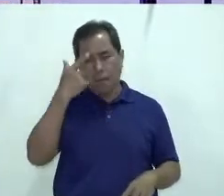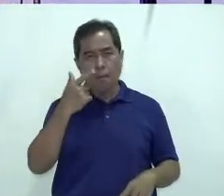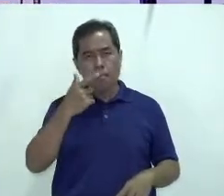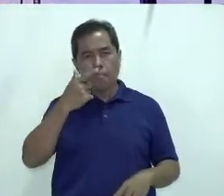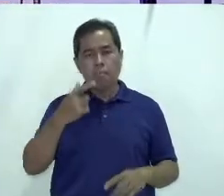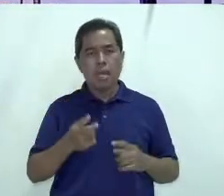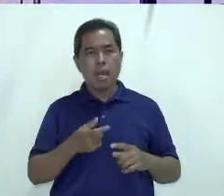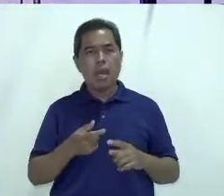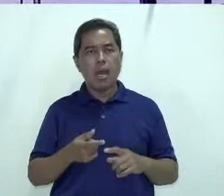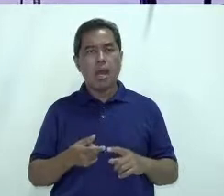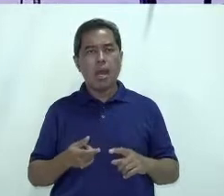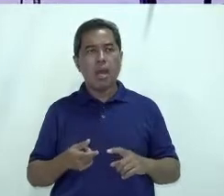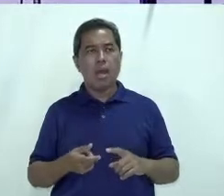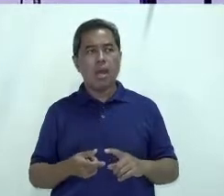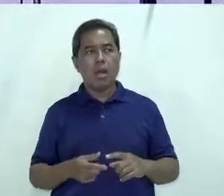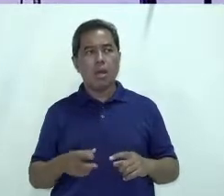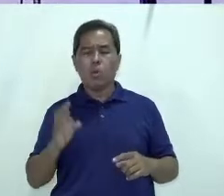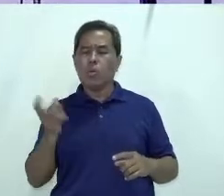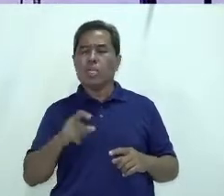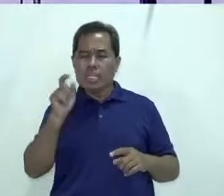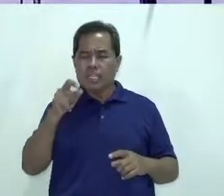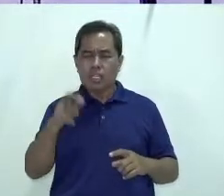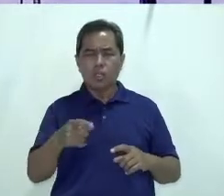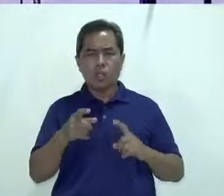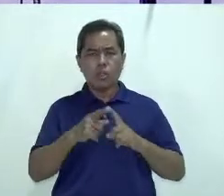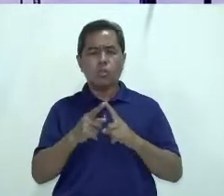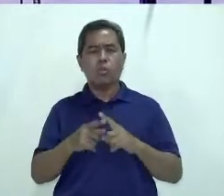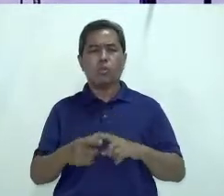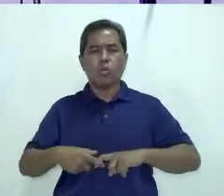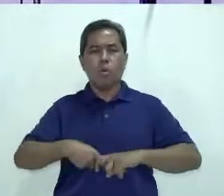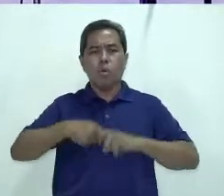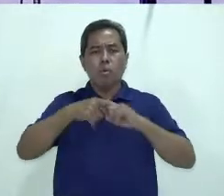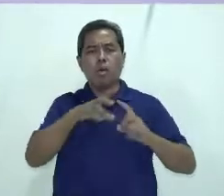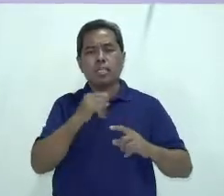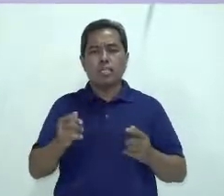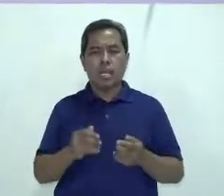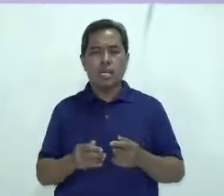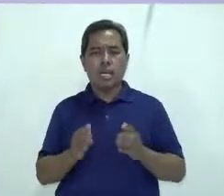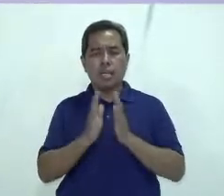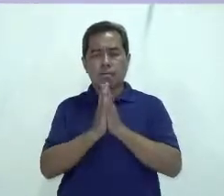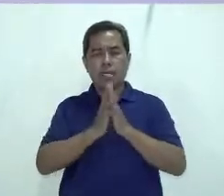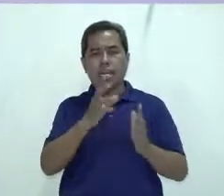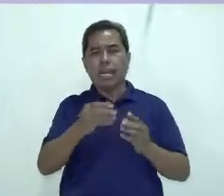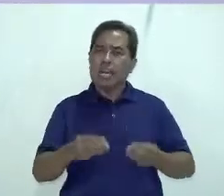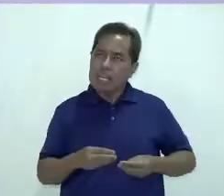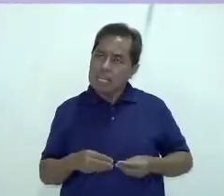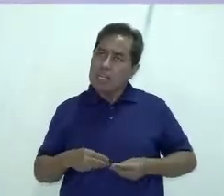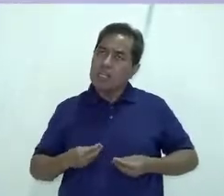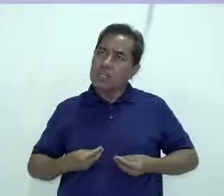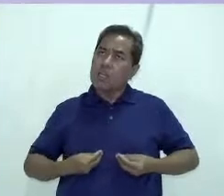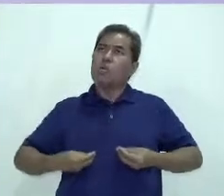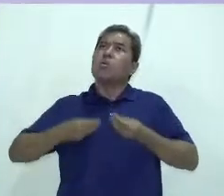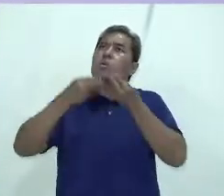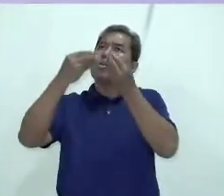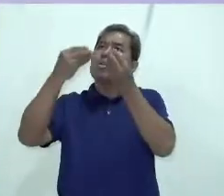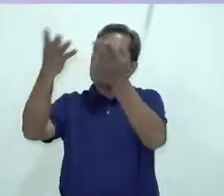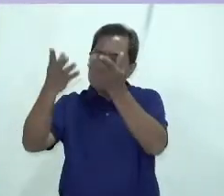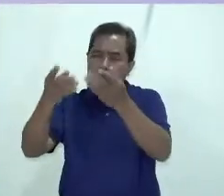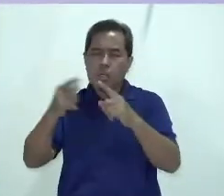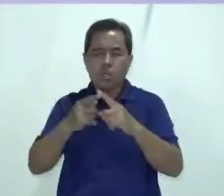own strength, we've got to pause and pray so that we can submit it to God and tell God our